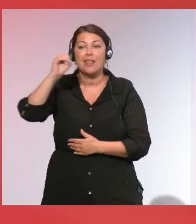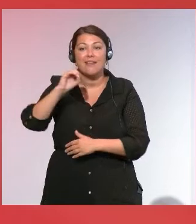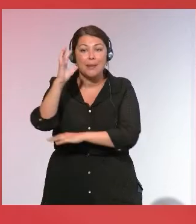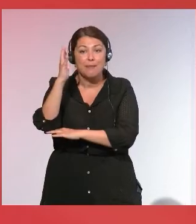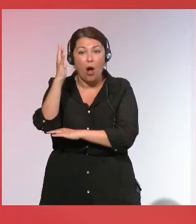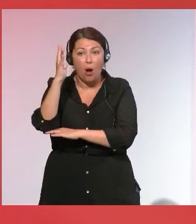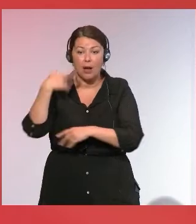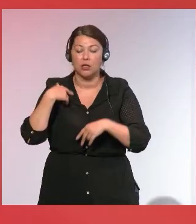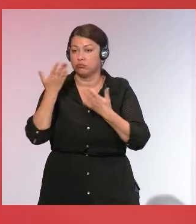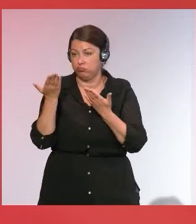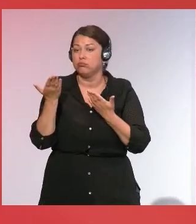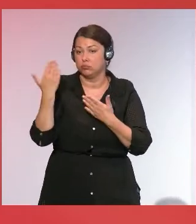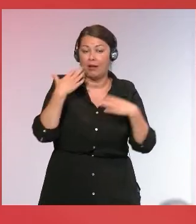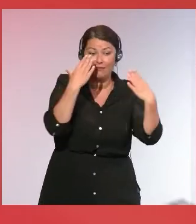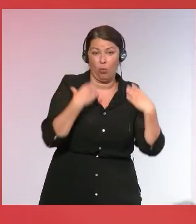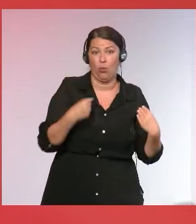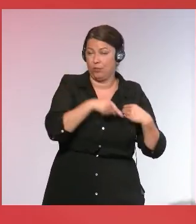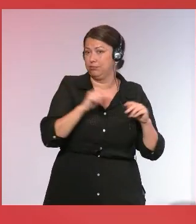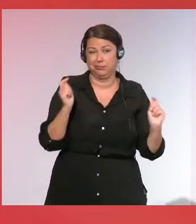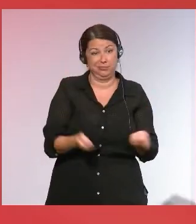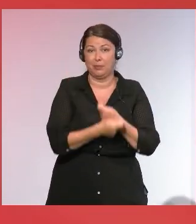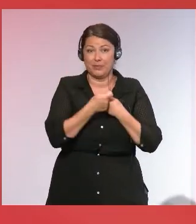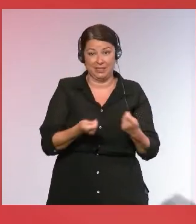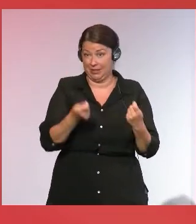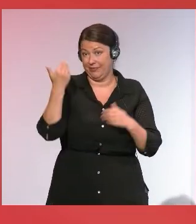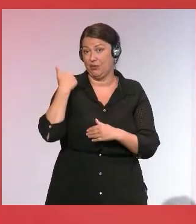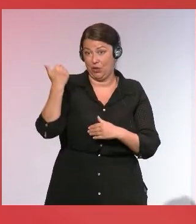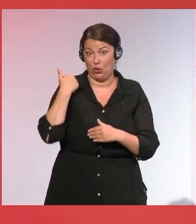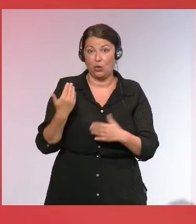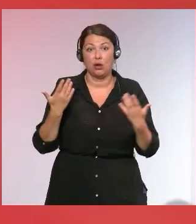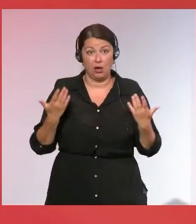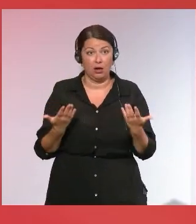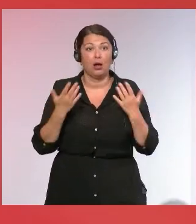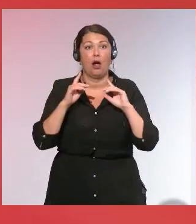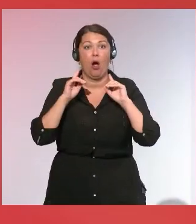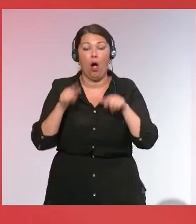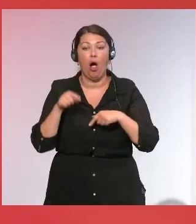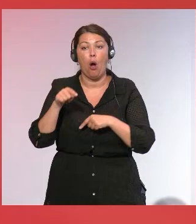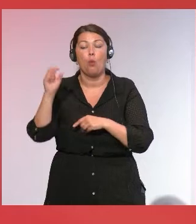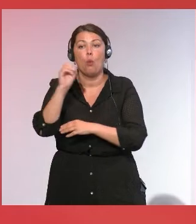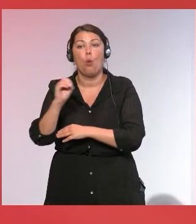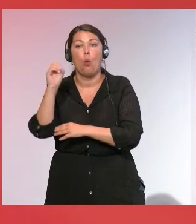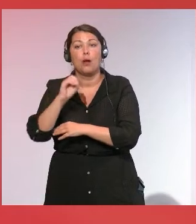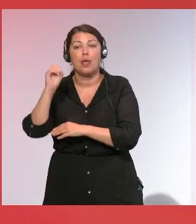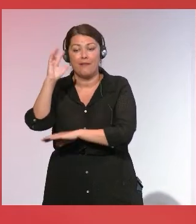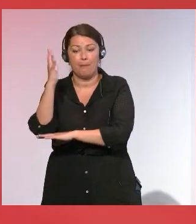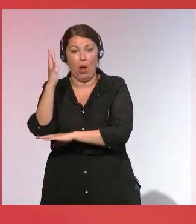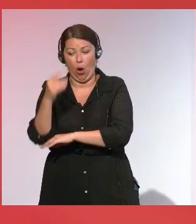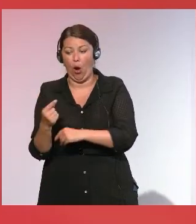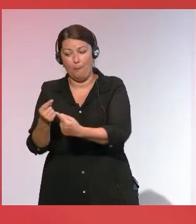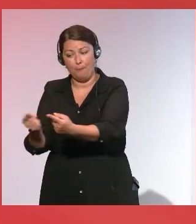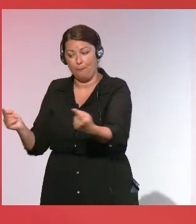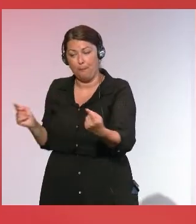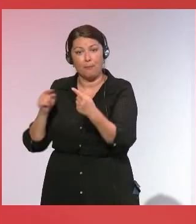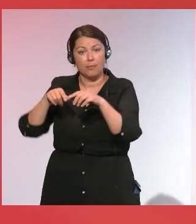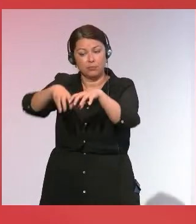change, our winters are getting milder. And olives produce very allergenic pollen, and that's new for the Dutch population. Mediterranean